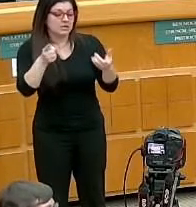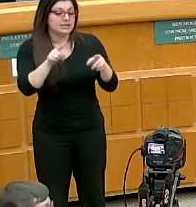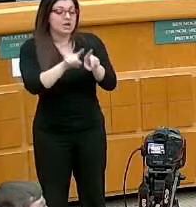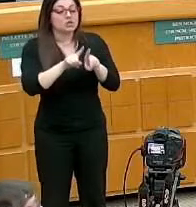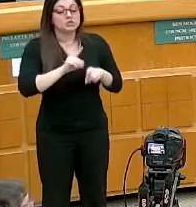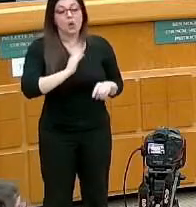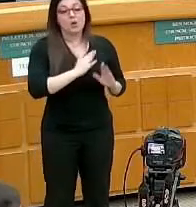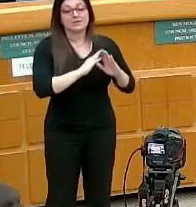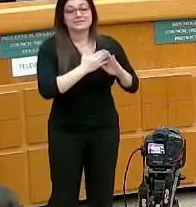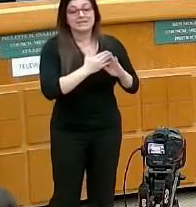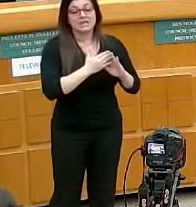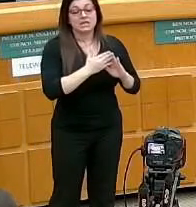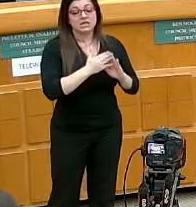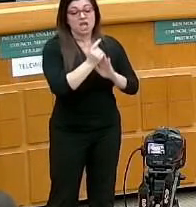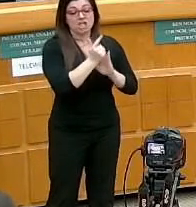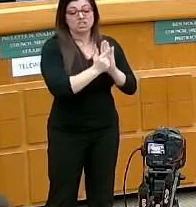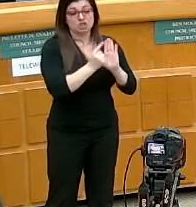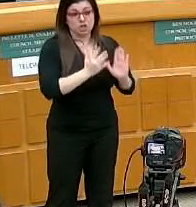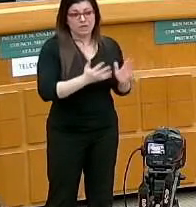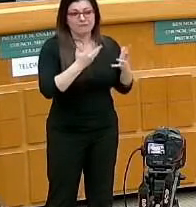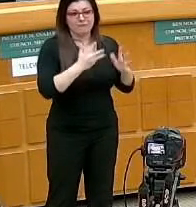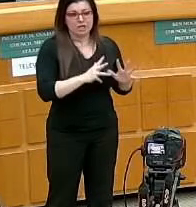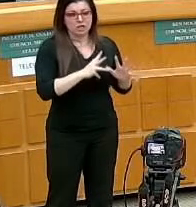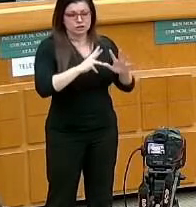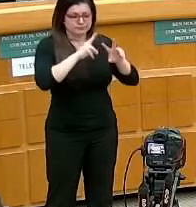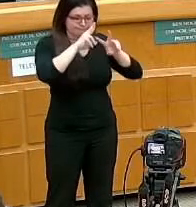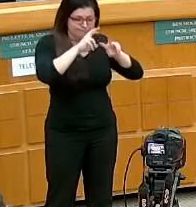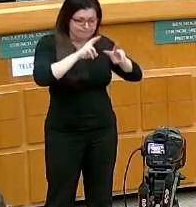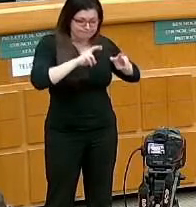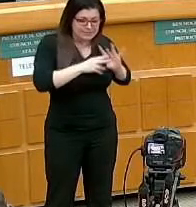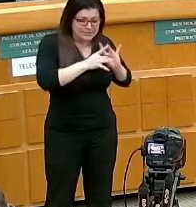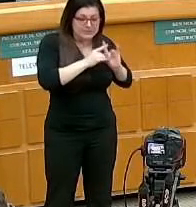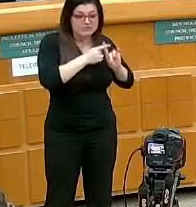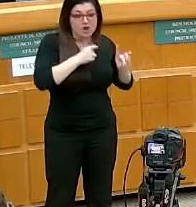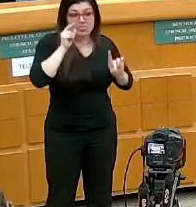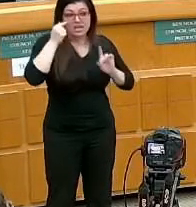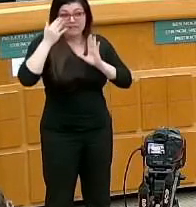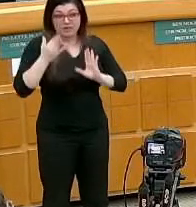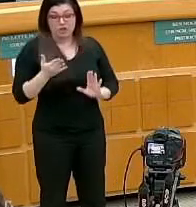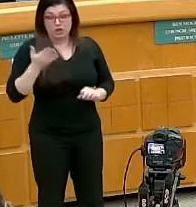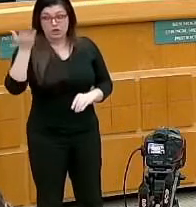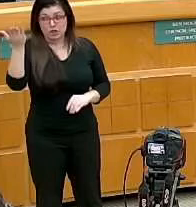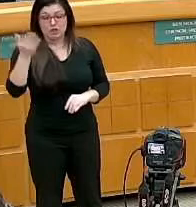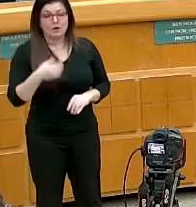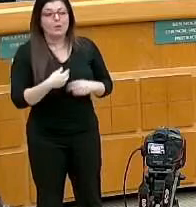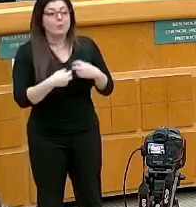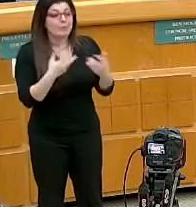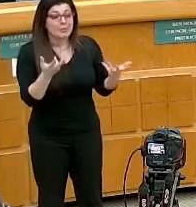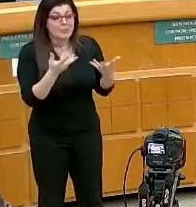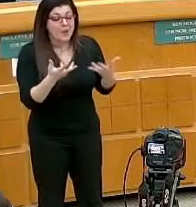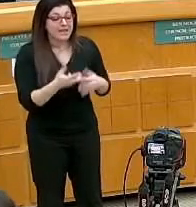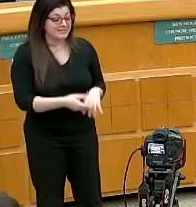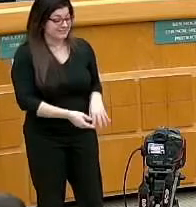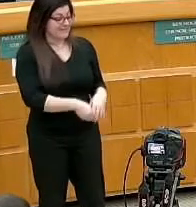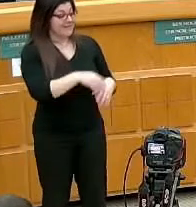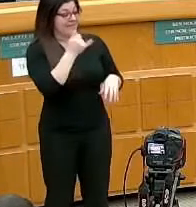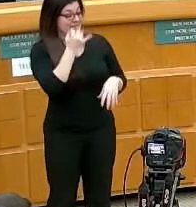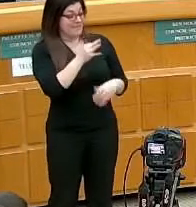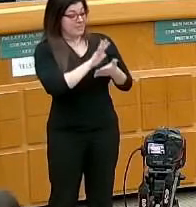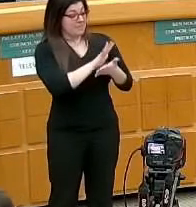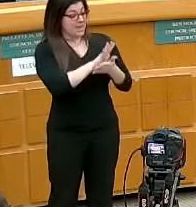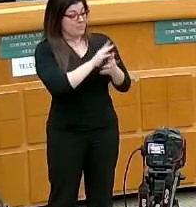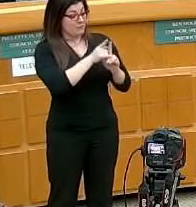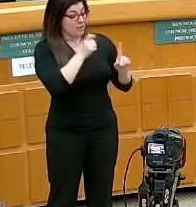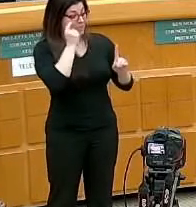reviewed the governor's written and verbal statements. The issue is that the written statements tell us one thing, the verbal is something different. What